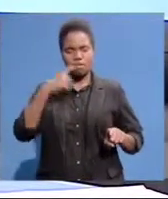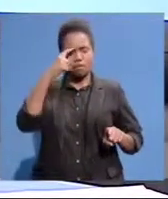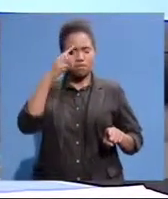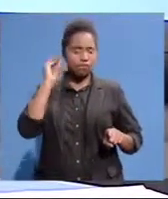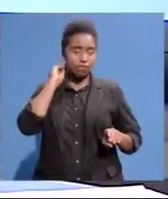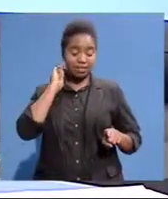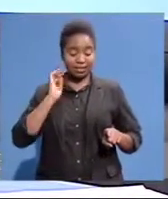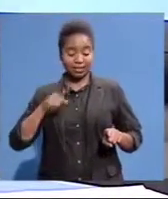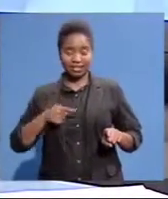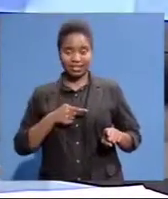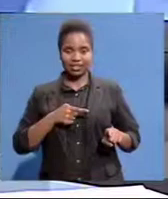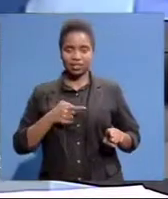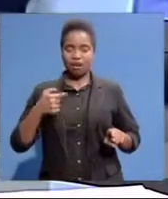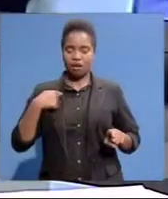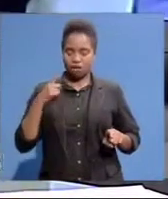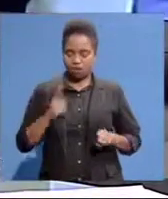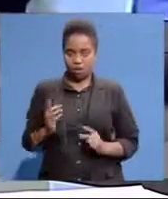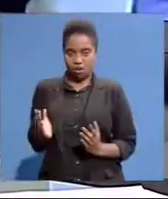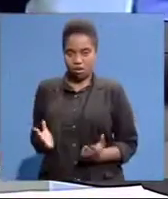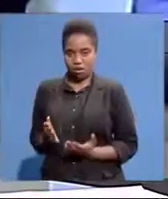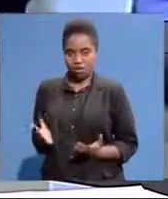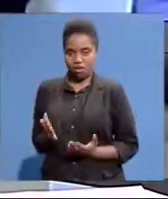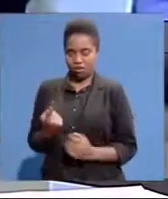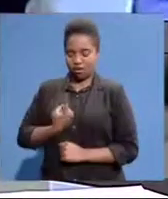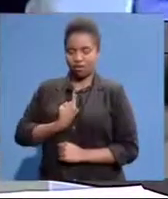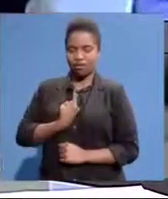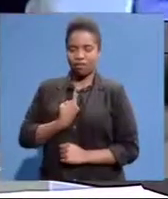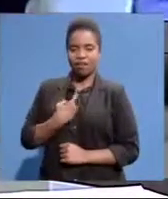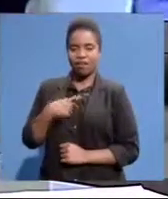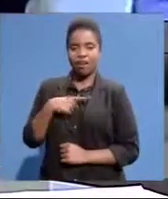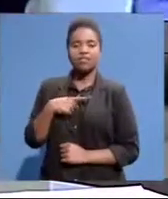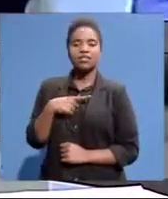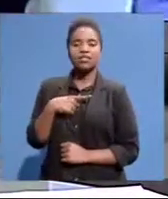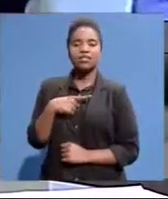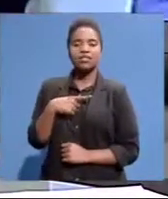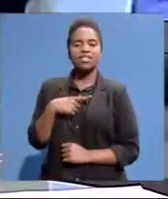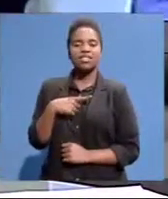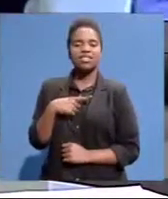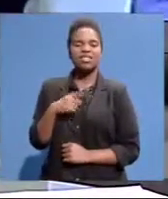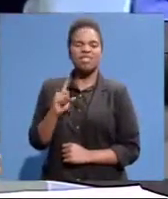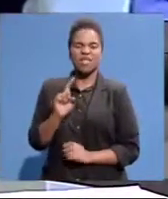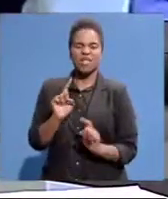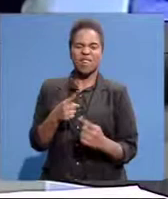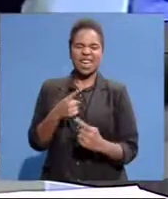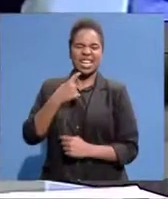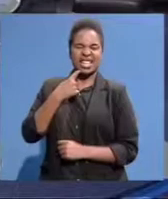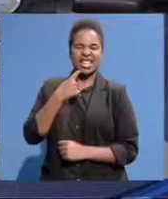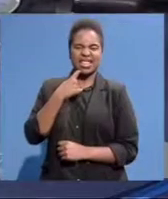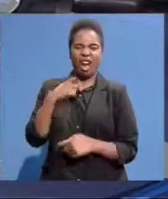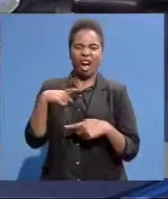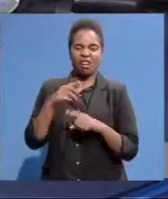that we had profiles that were not easily could be